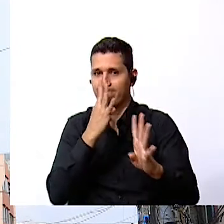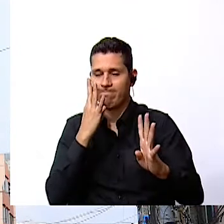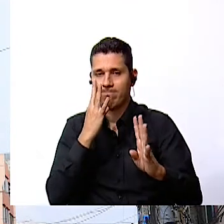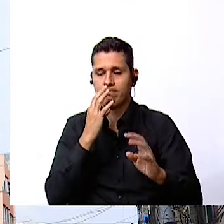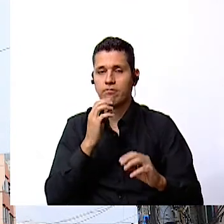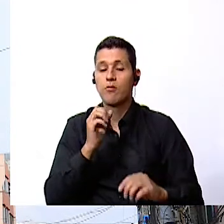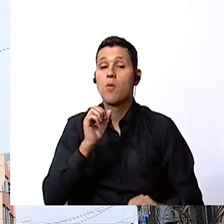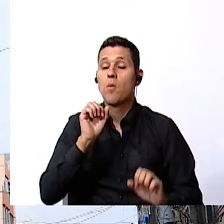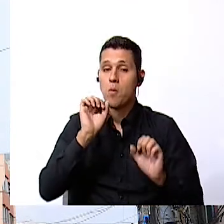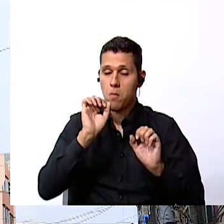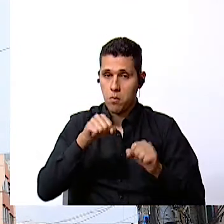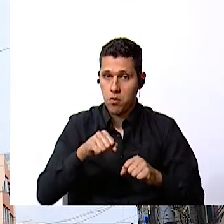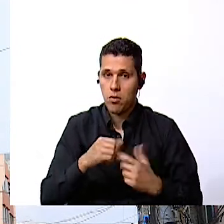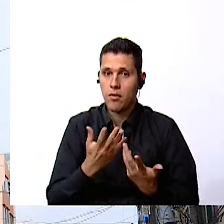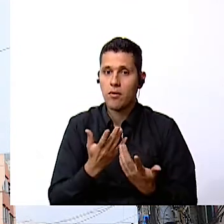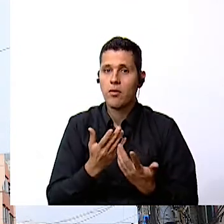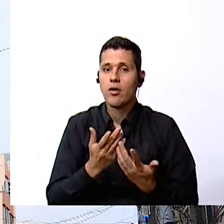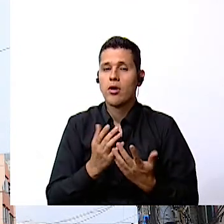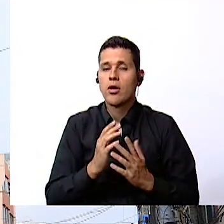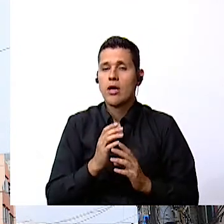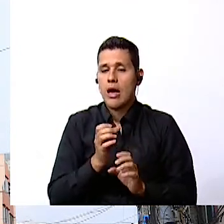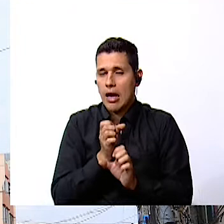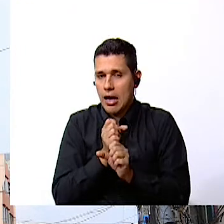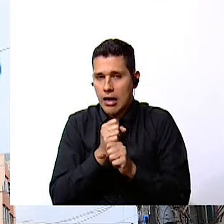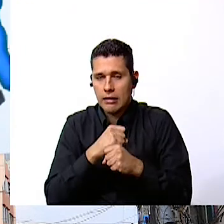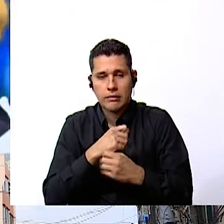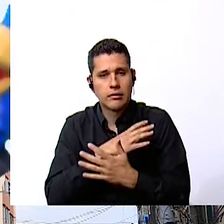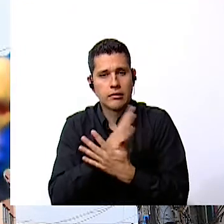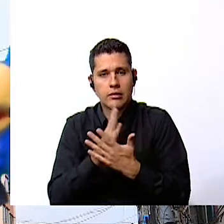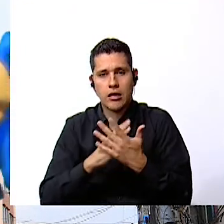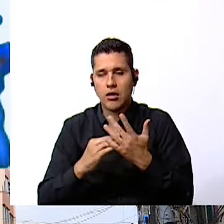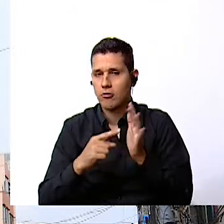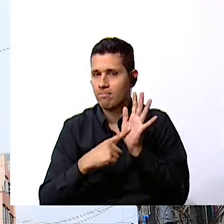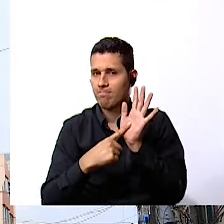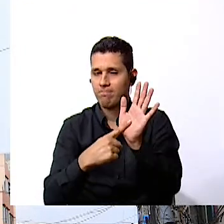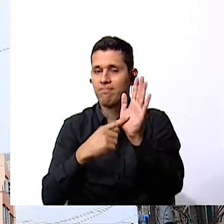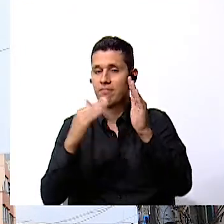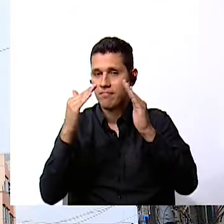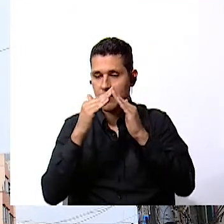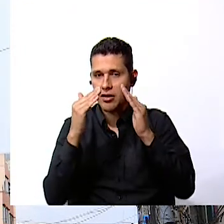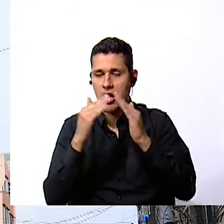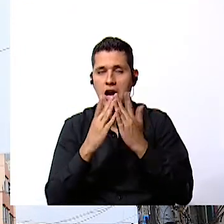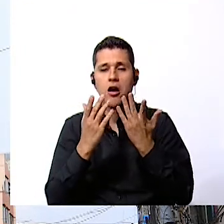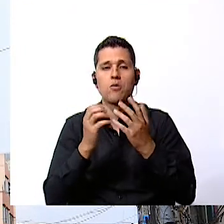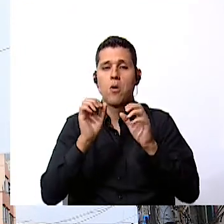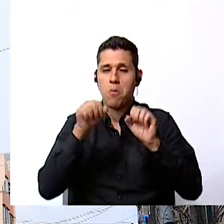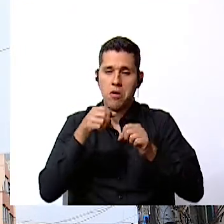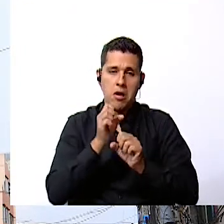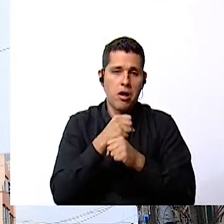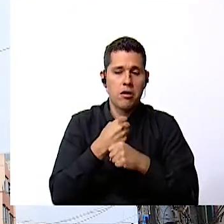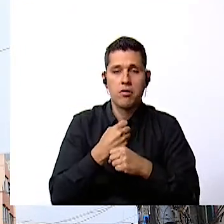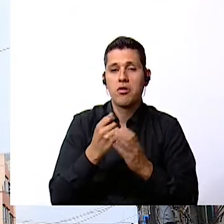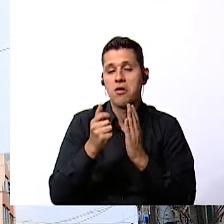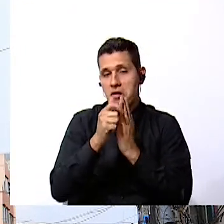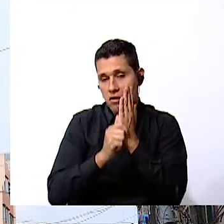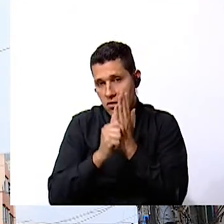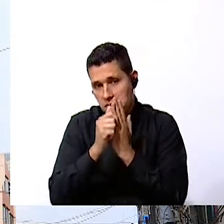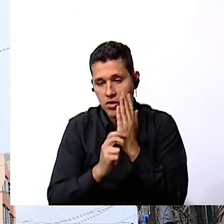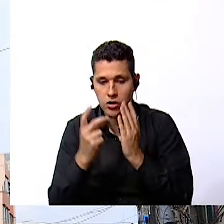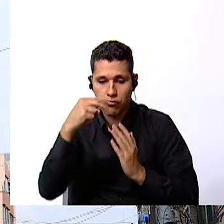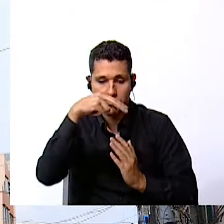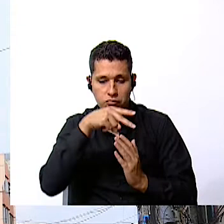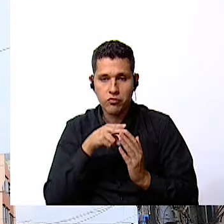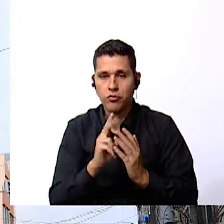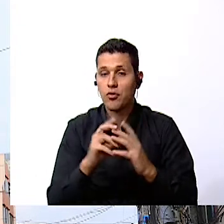prepare a short oral presentation at home. Use magazines or newspapers or even draw a